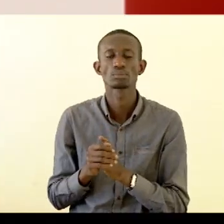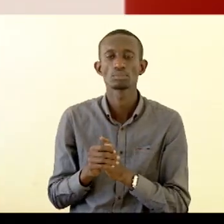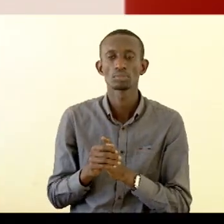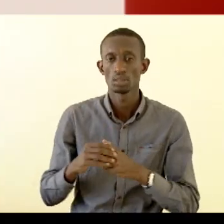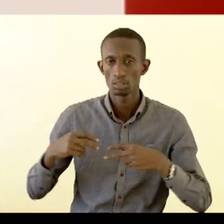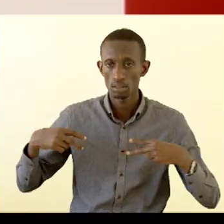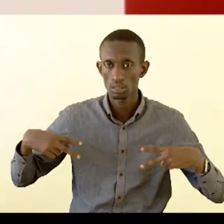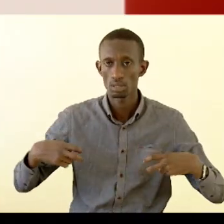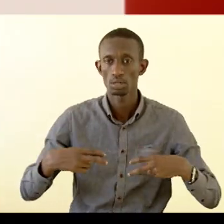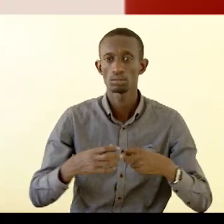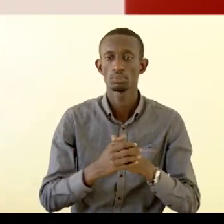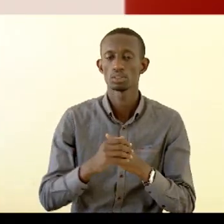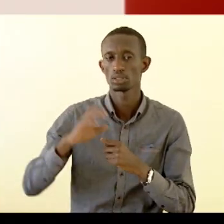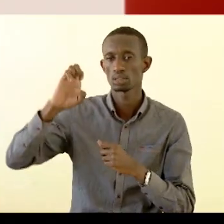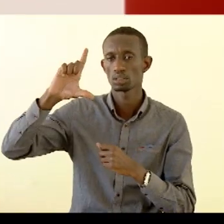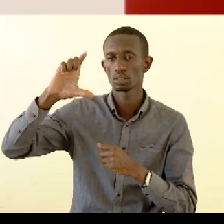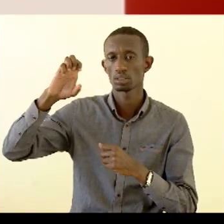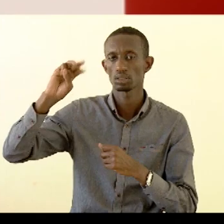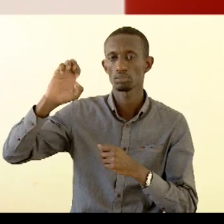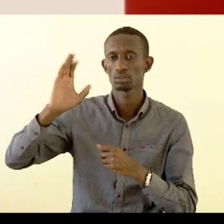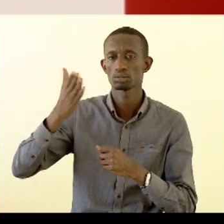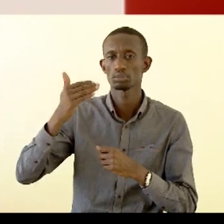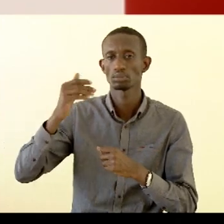the atomic number will be 13.